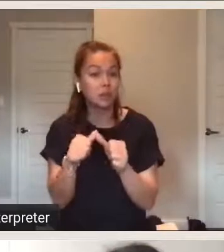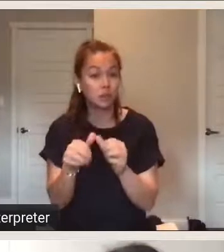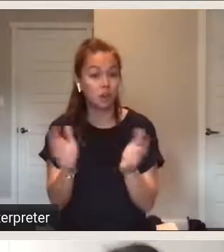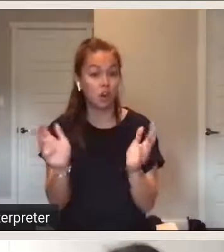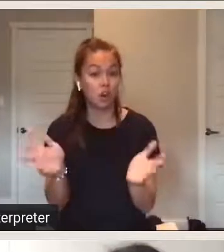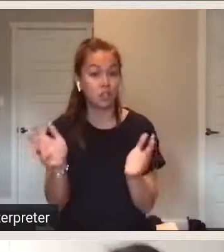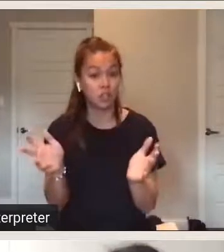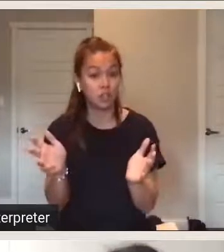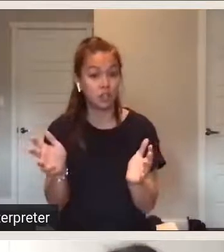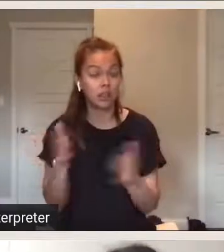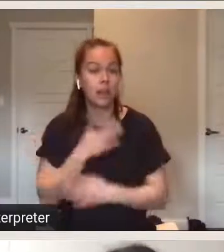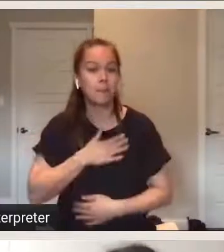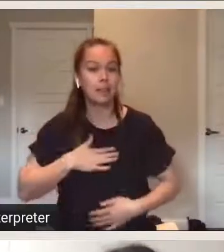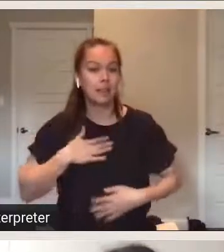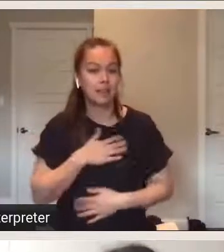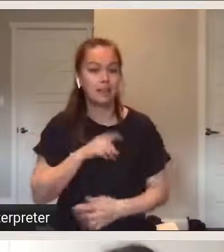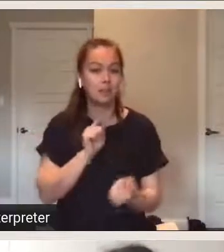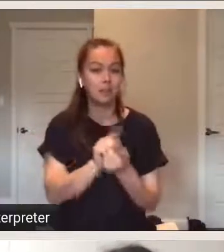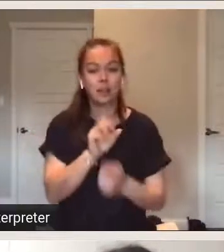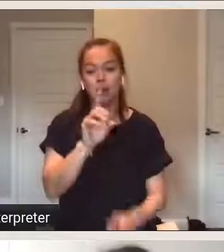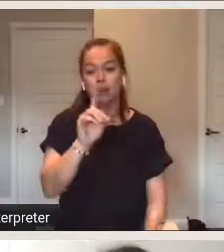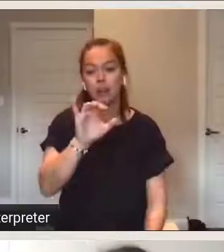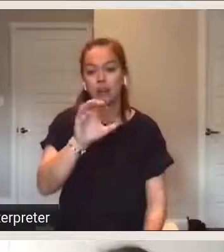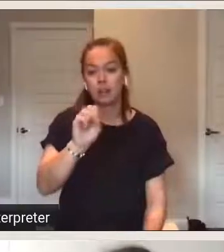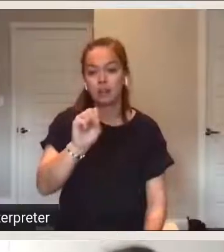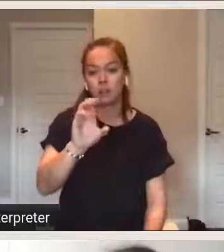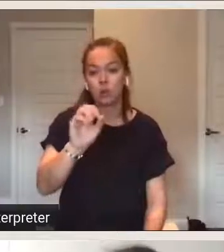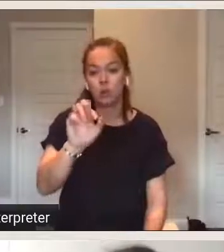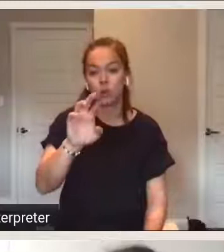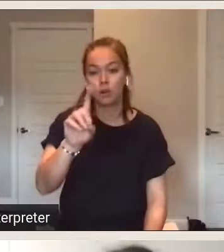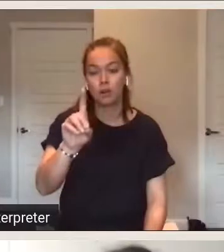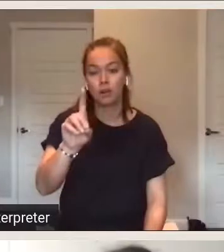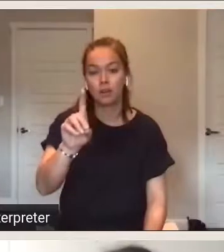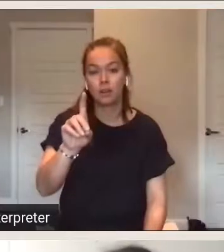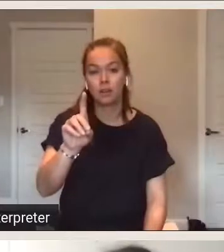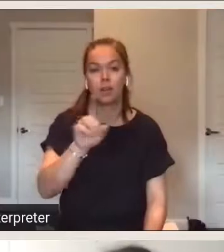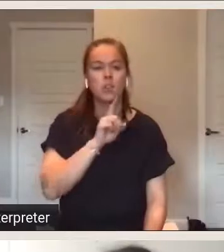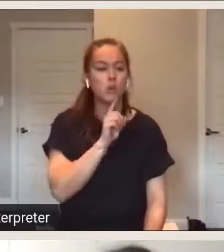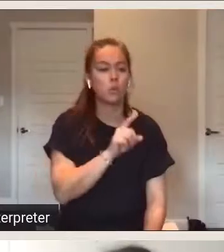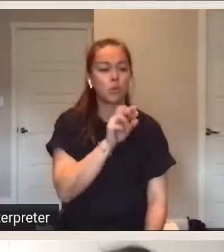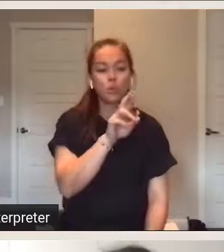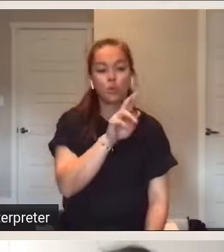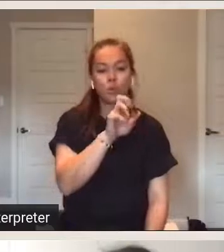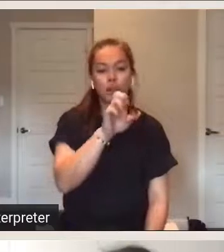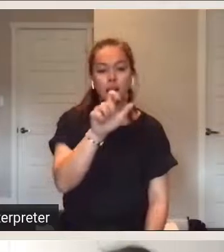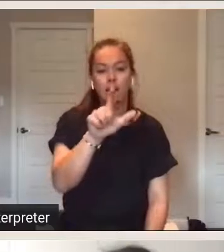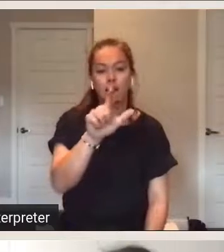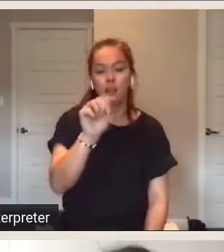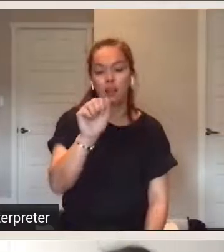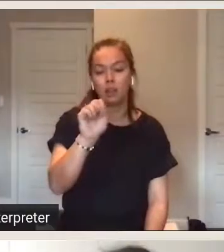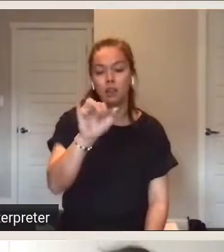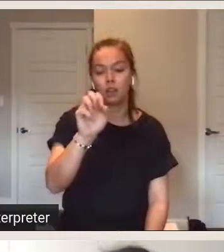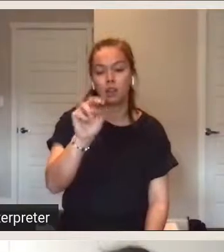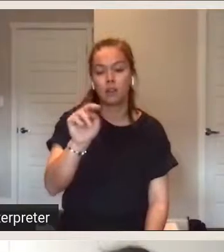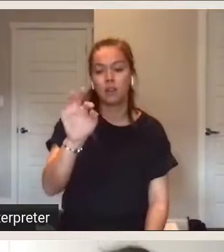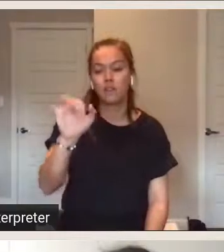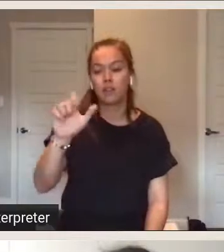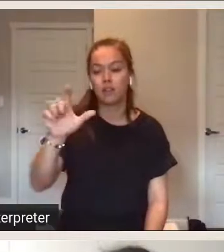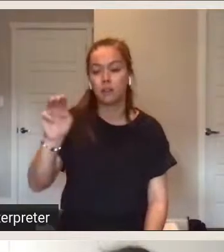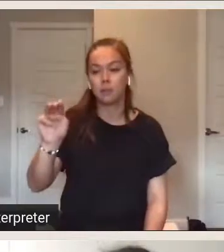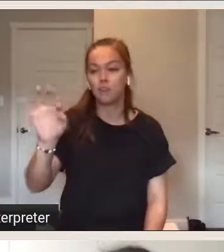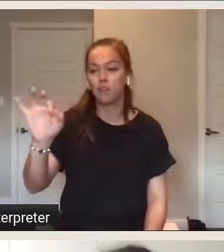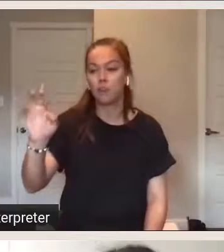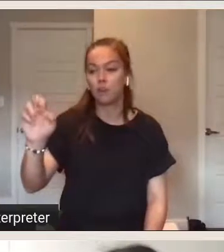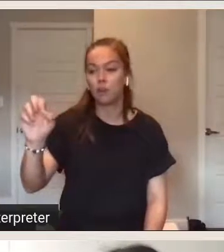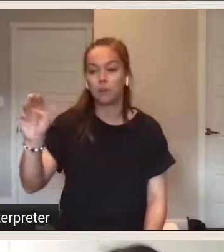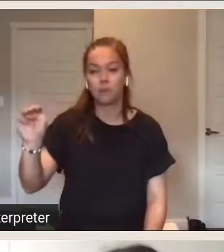us on the Discord. You can find us at the Real Asian Film Forum. I'd like to really thank Emma, who